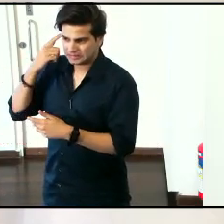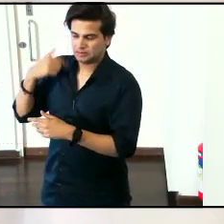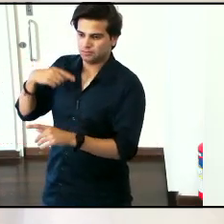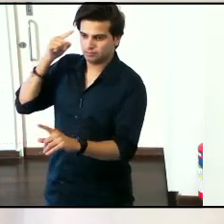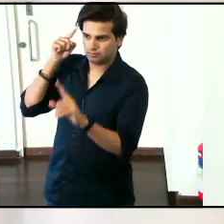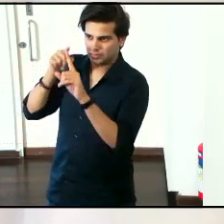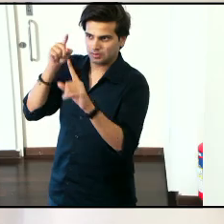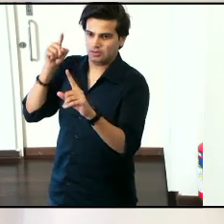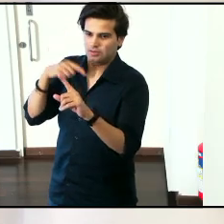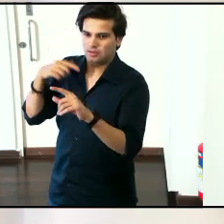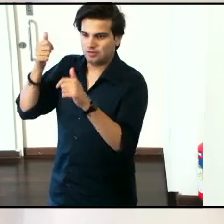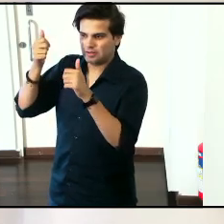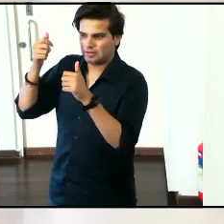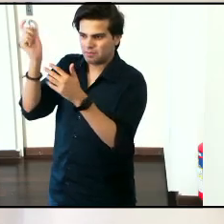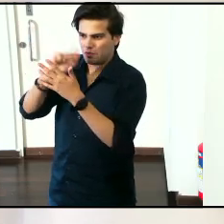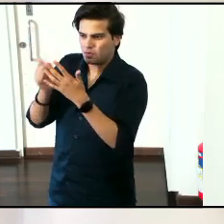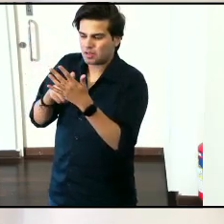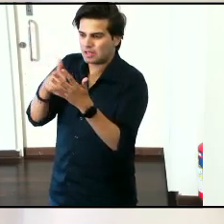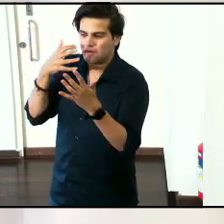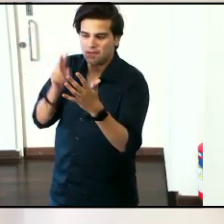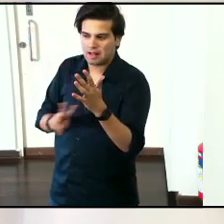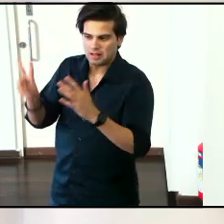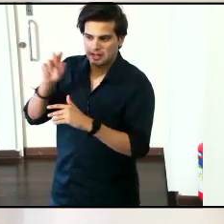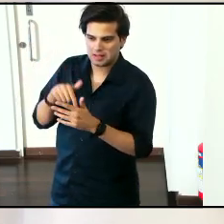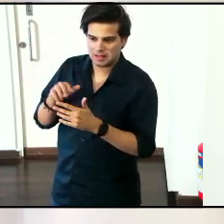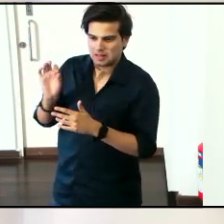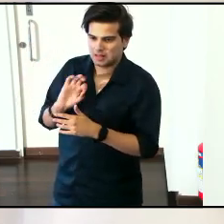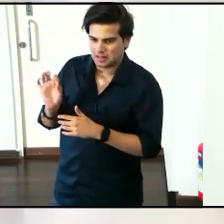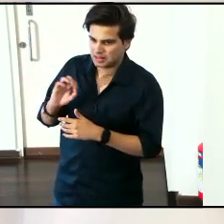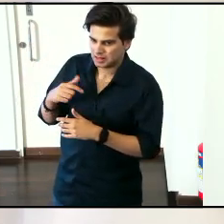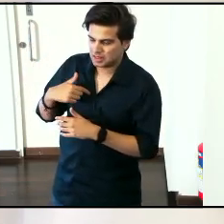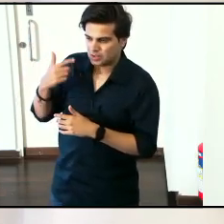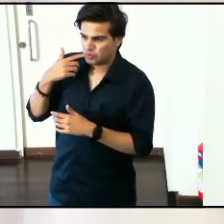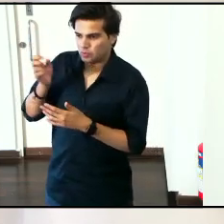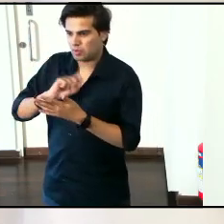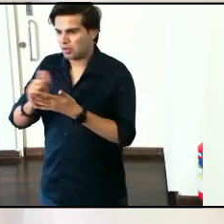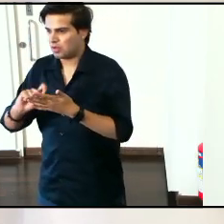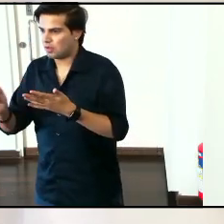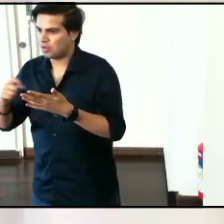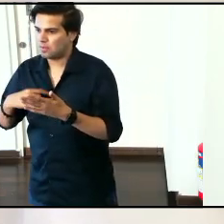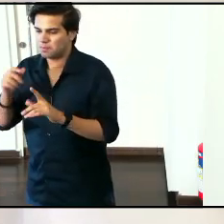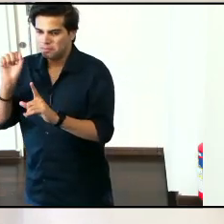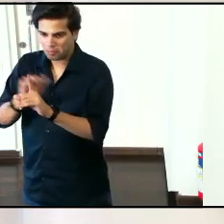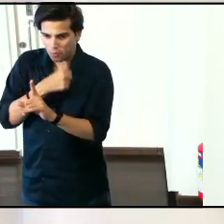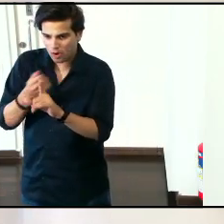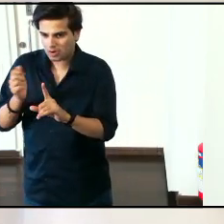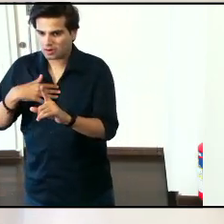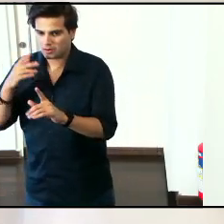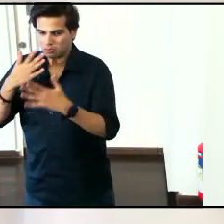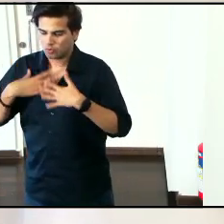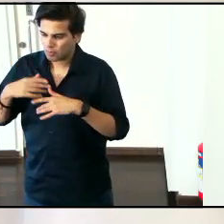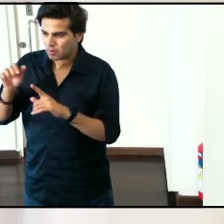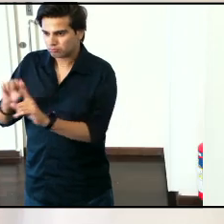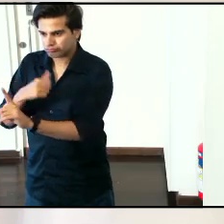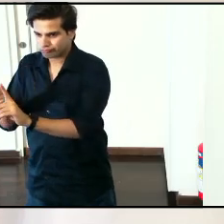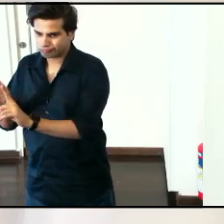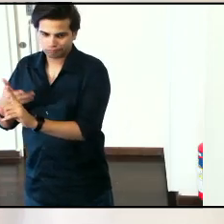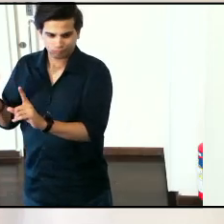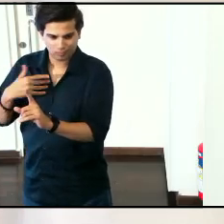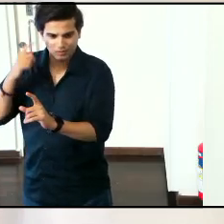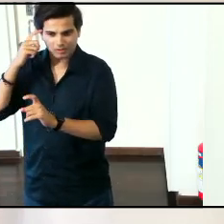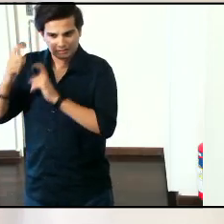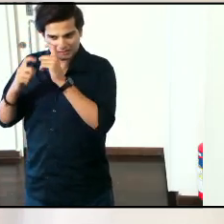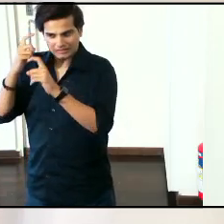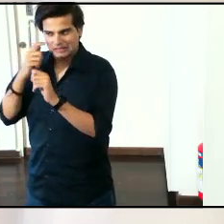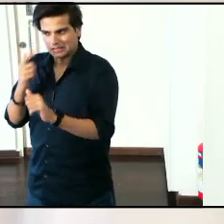with the sentiment behind it. I think animals never are needlessly violent, humans are. So perhaps it's important to rethink the idea